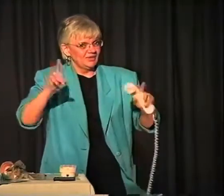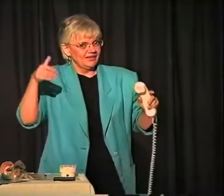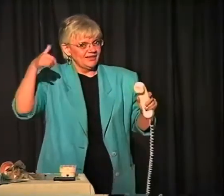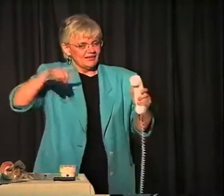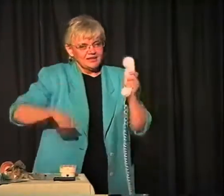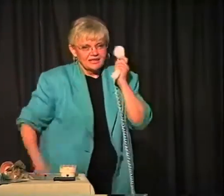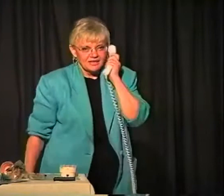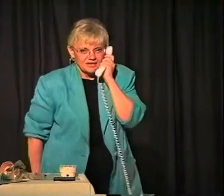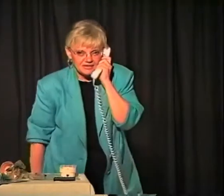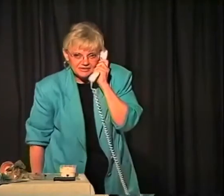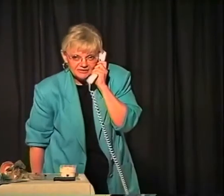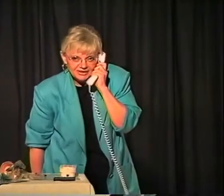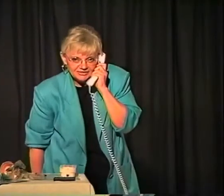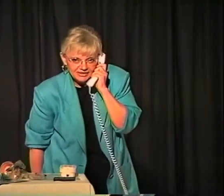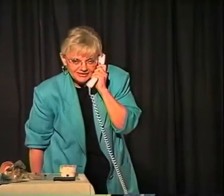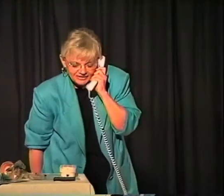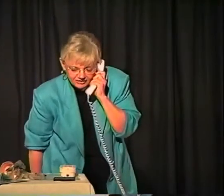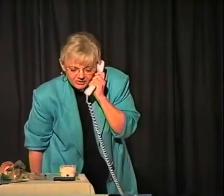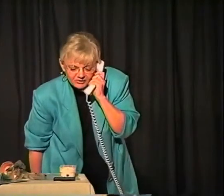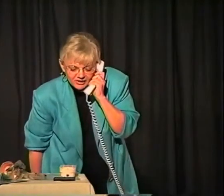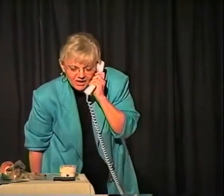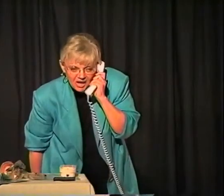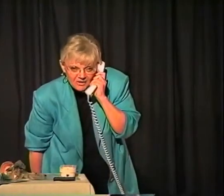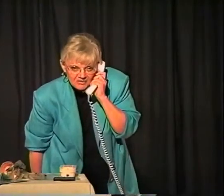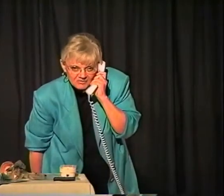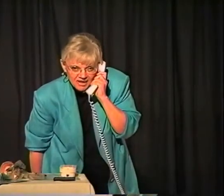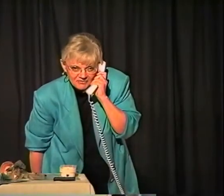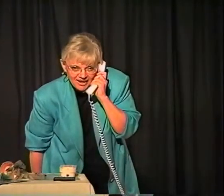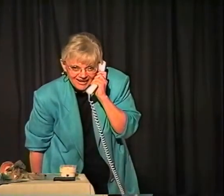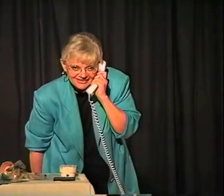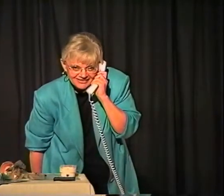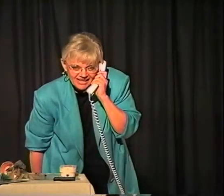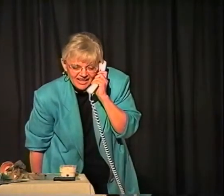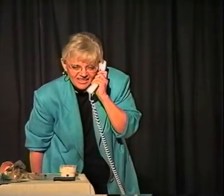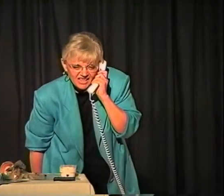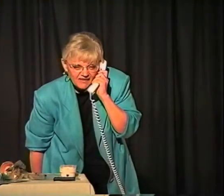This is my favorite part. You always know when the end of the conversation is coming. Uh-huh.